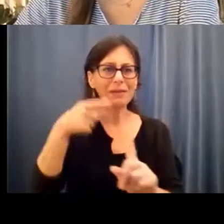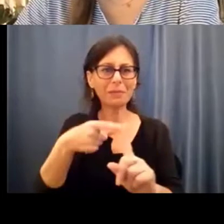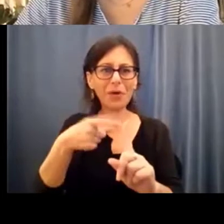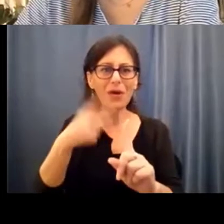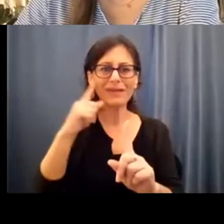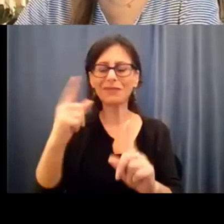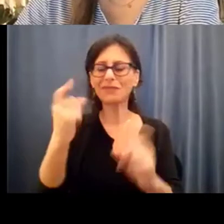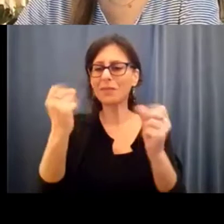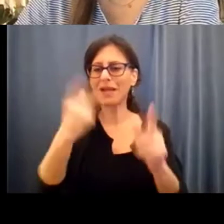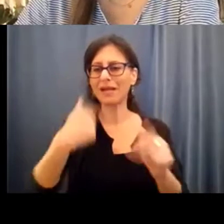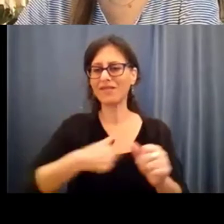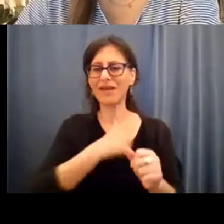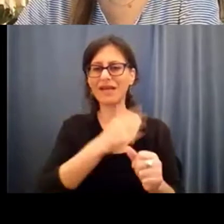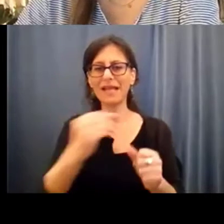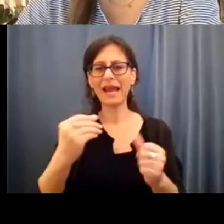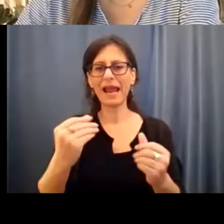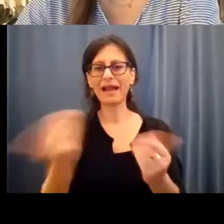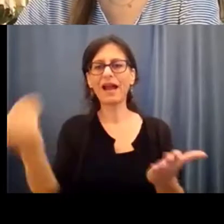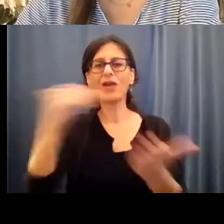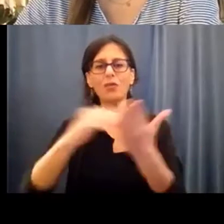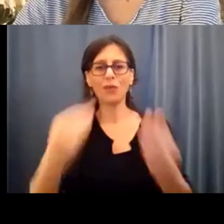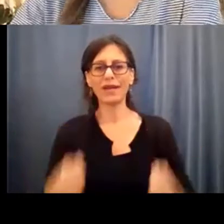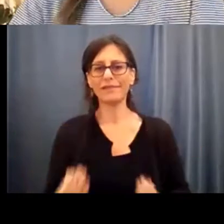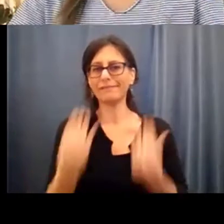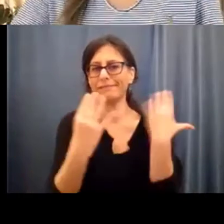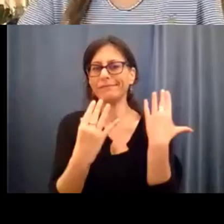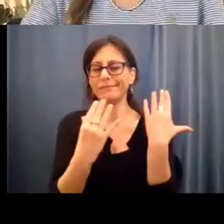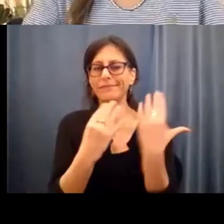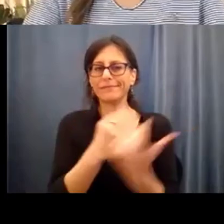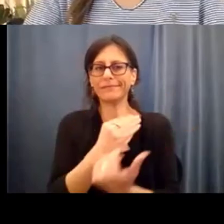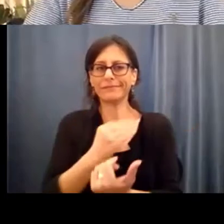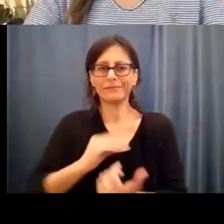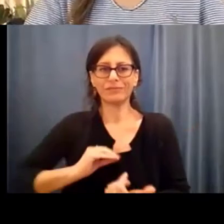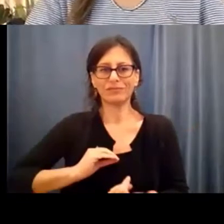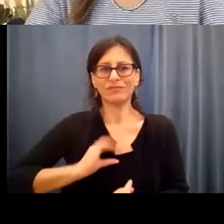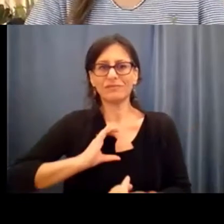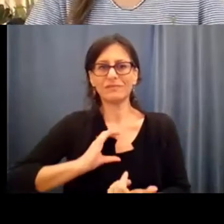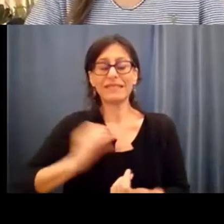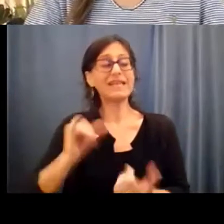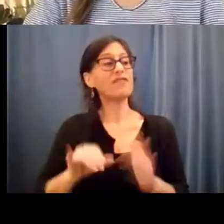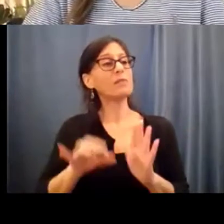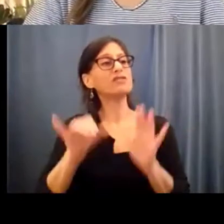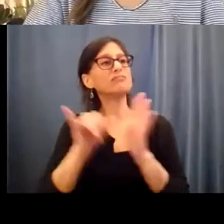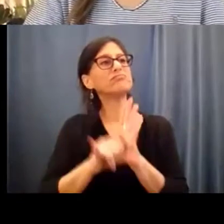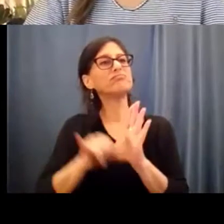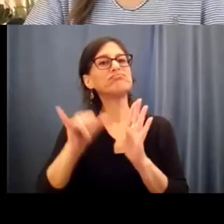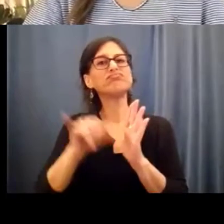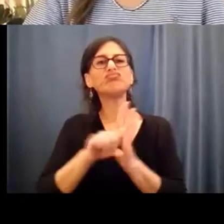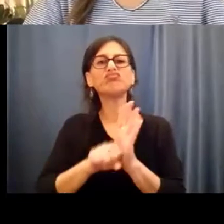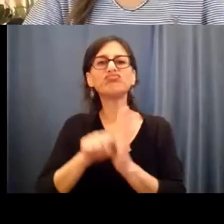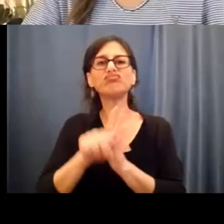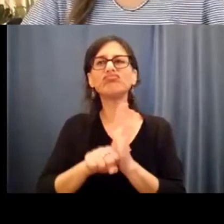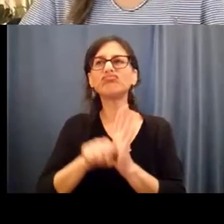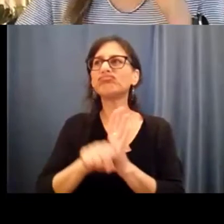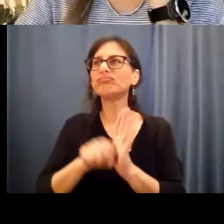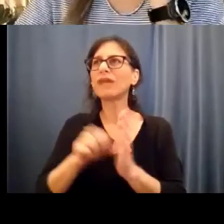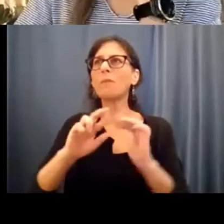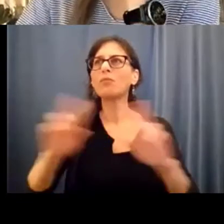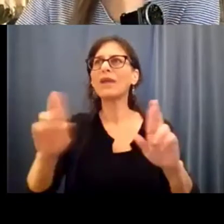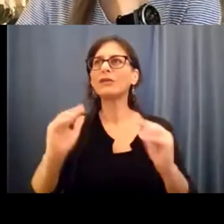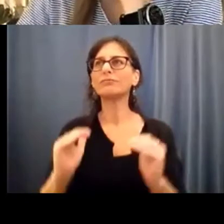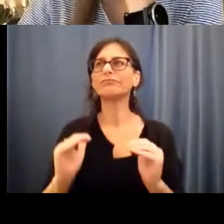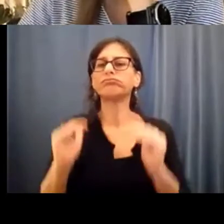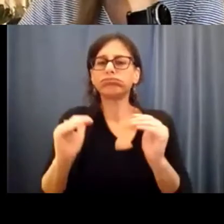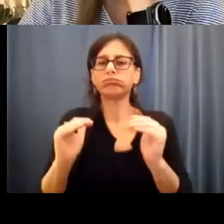us, but it's also like a revigoration if you're like in neutral and want to get your career like bumped up